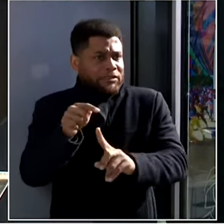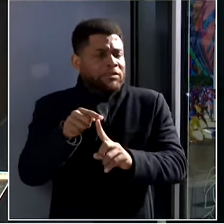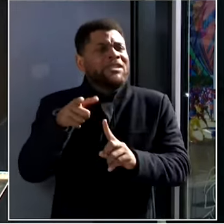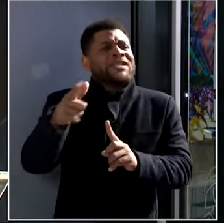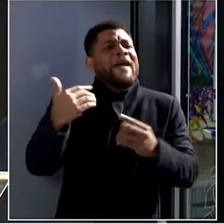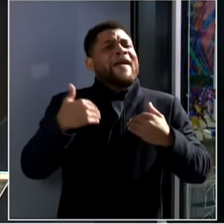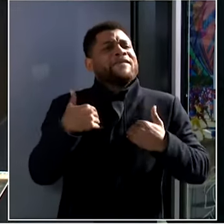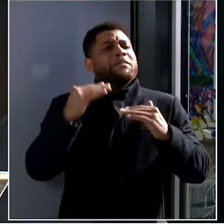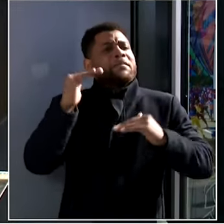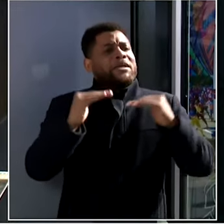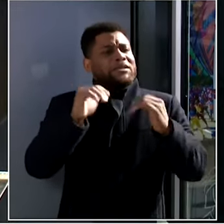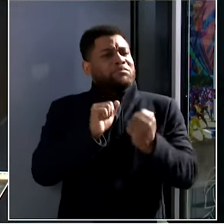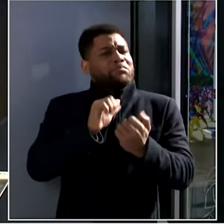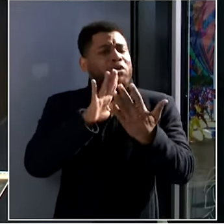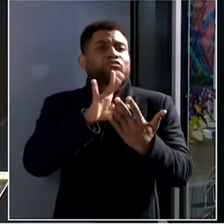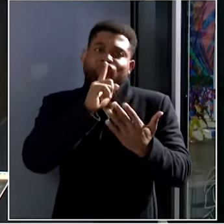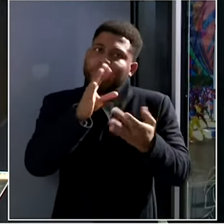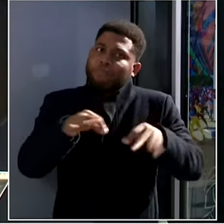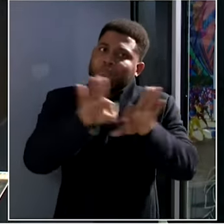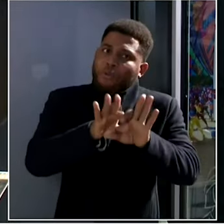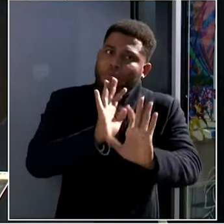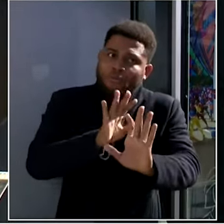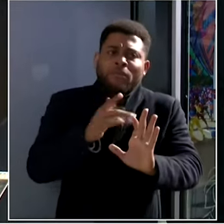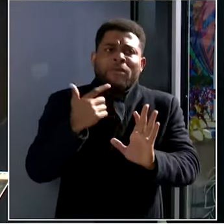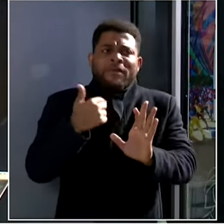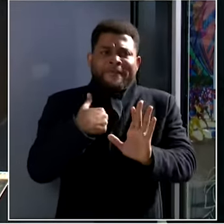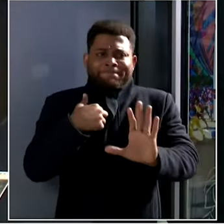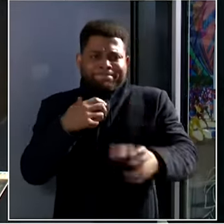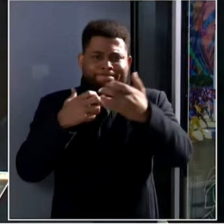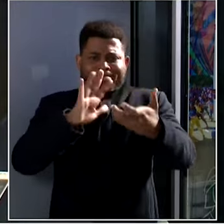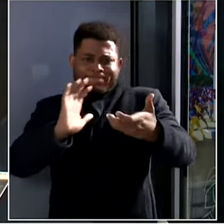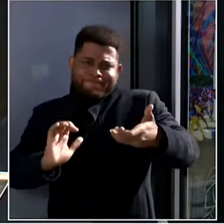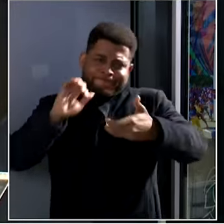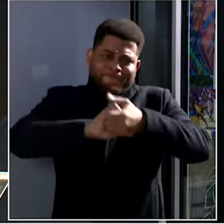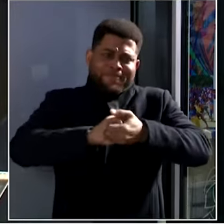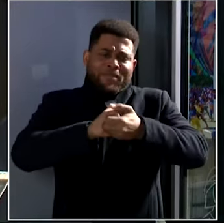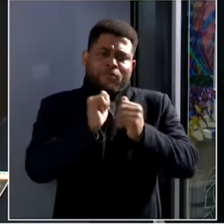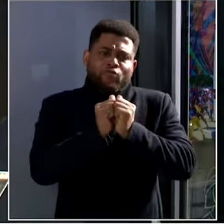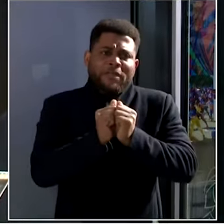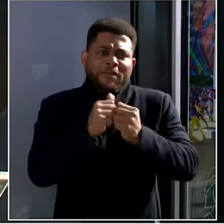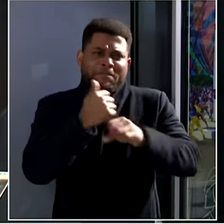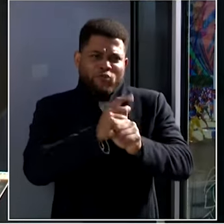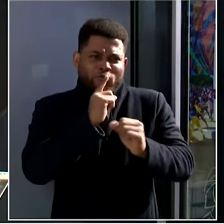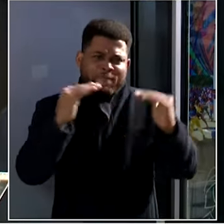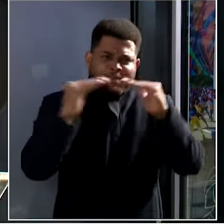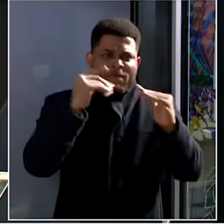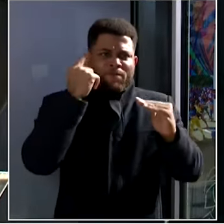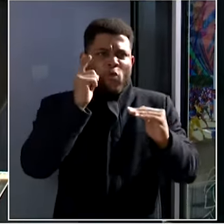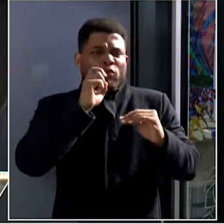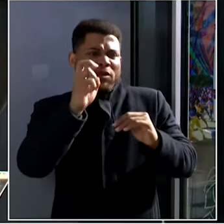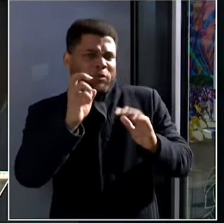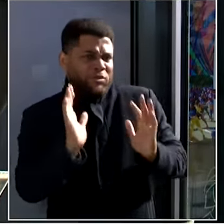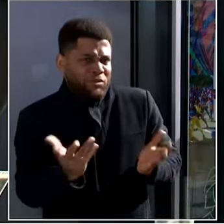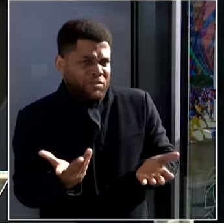us, more from them, and a focus on, you know, what's fair for riders. Yes. Hey,